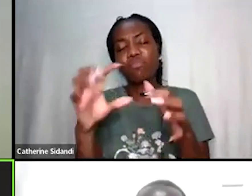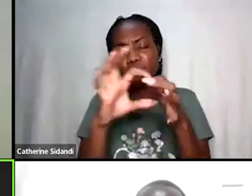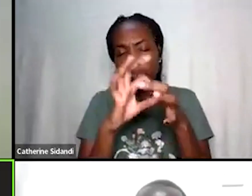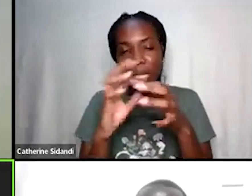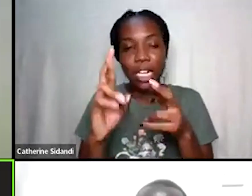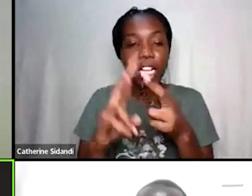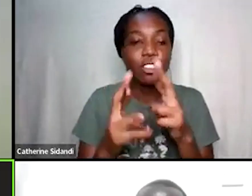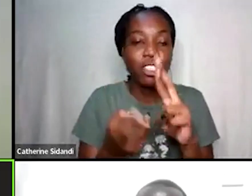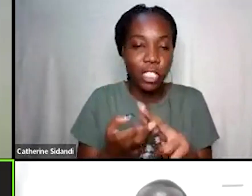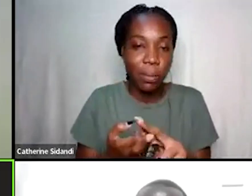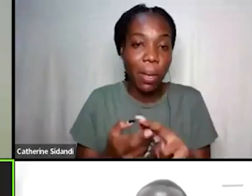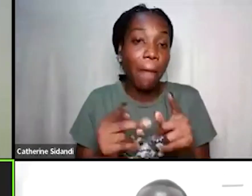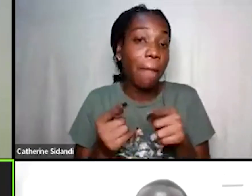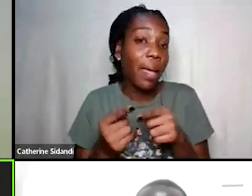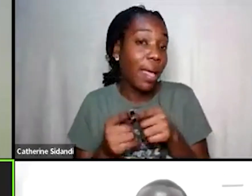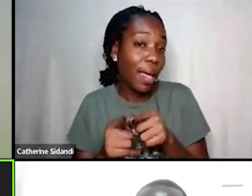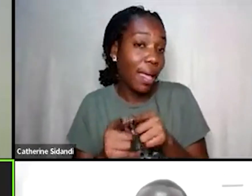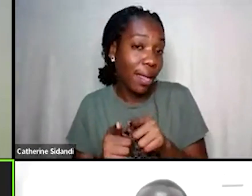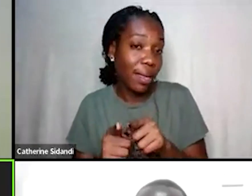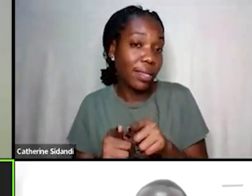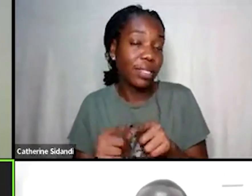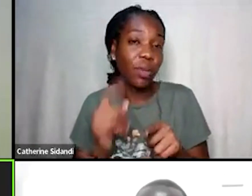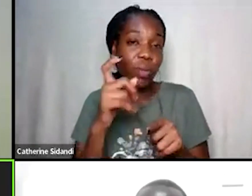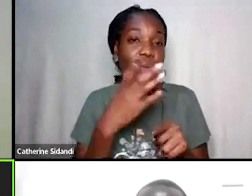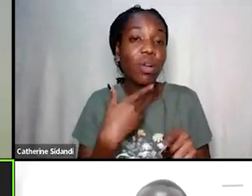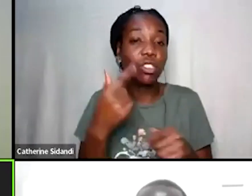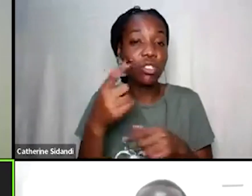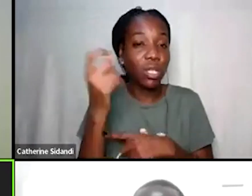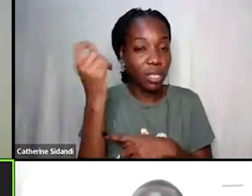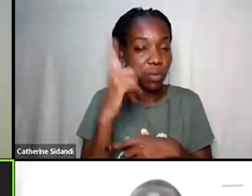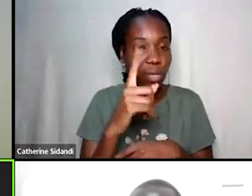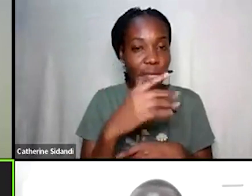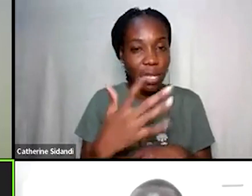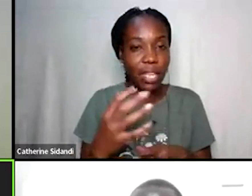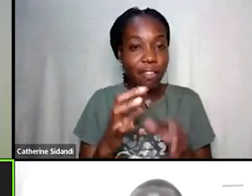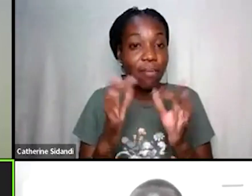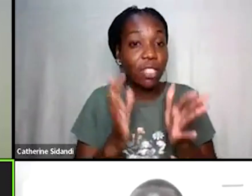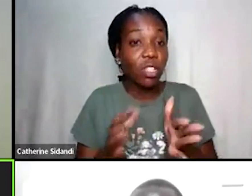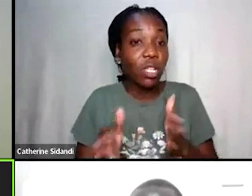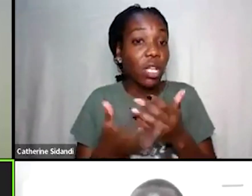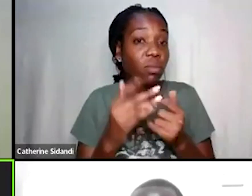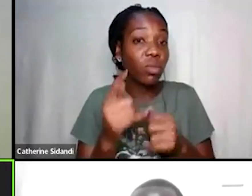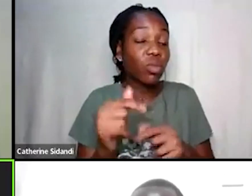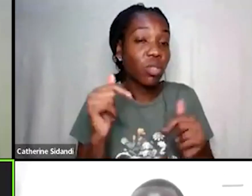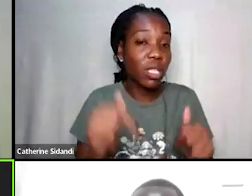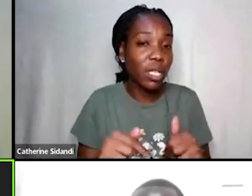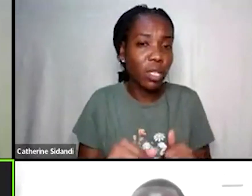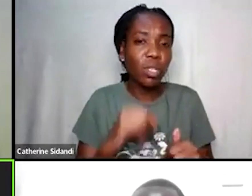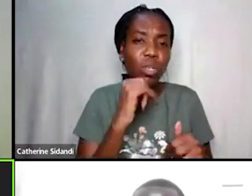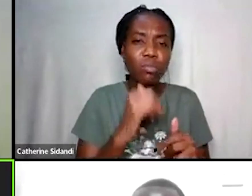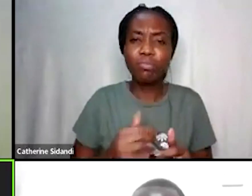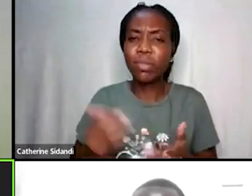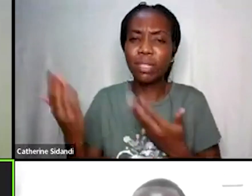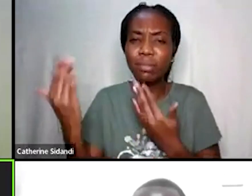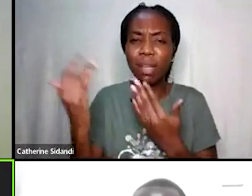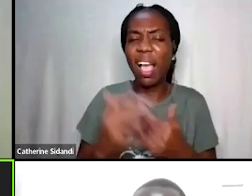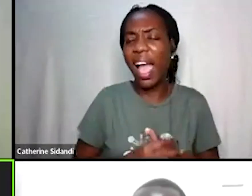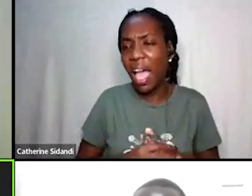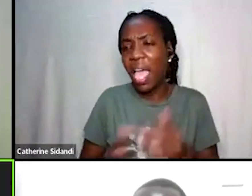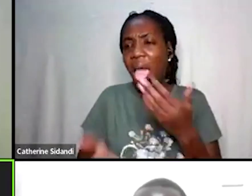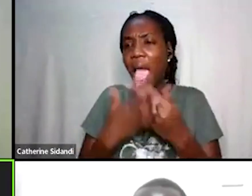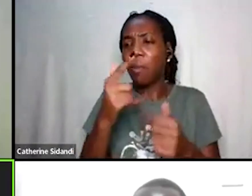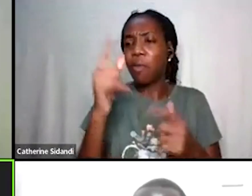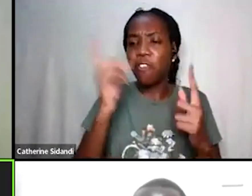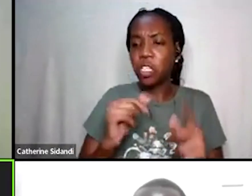But I also want people to understand one thing. If someone helps you today, don't expect them now that you start pushing them. I helped you, so help me.